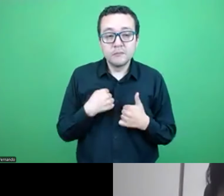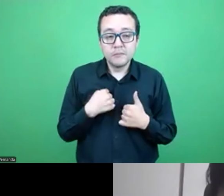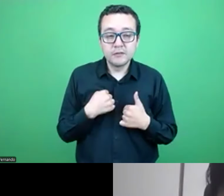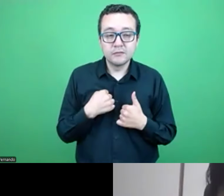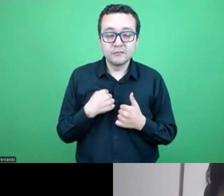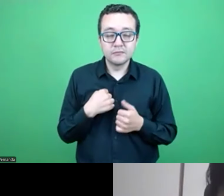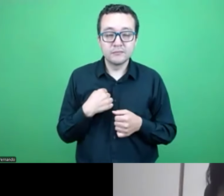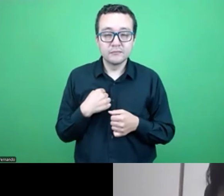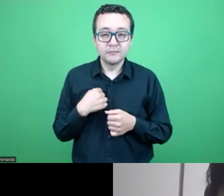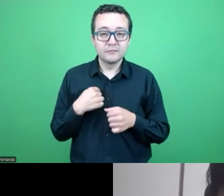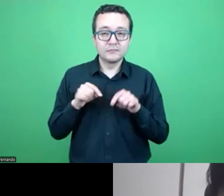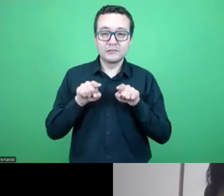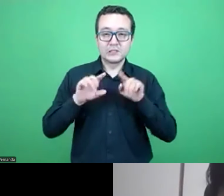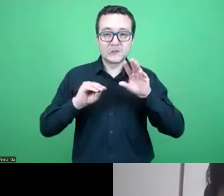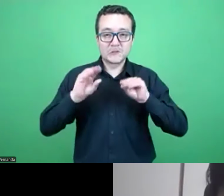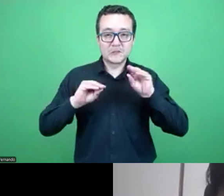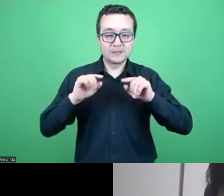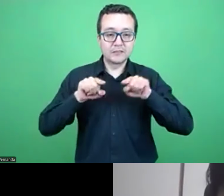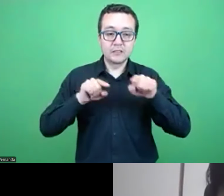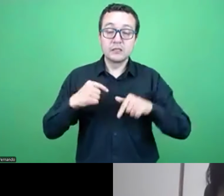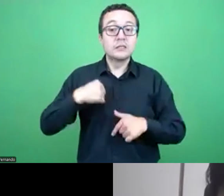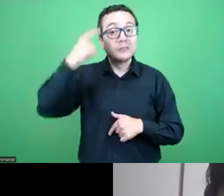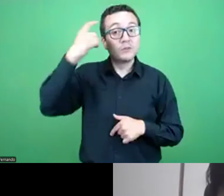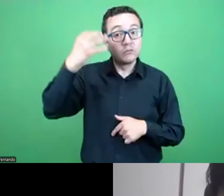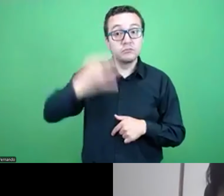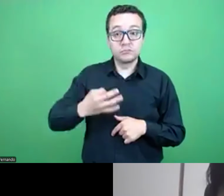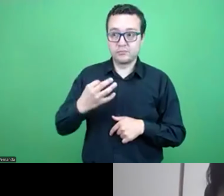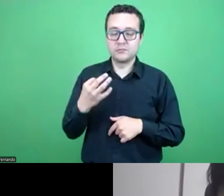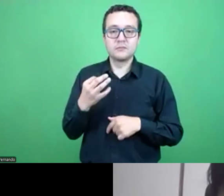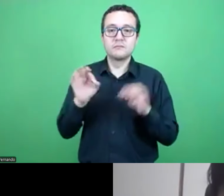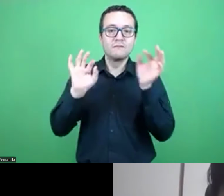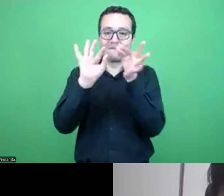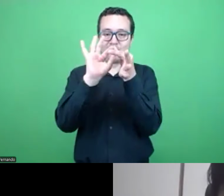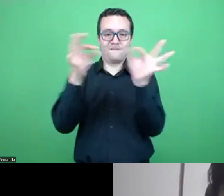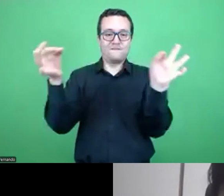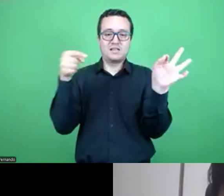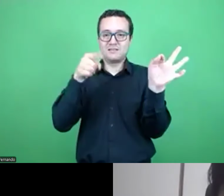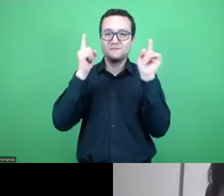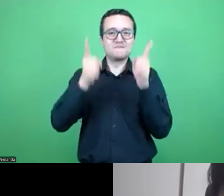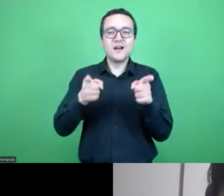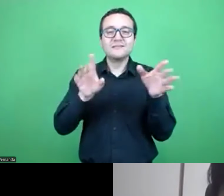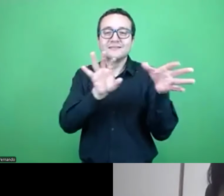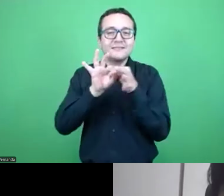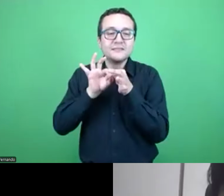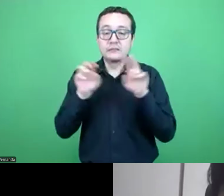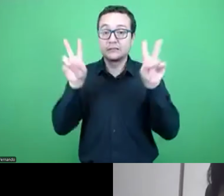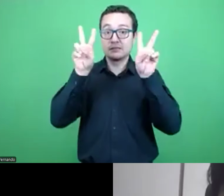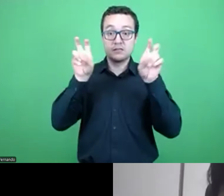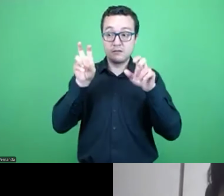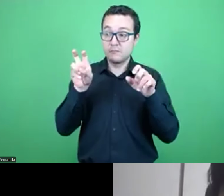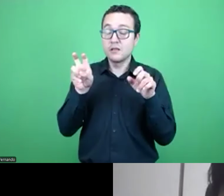So we are the stakeholder that we have to make sure that we